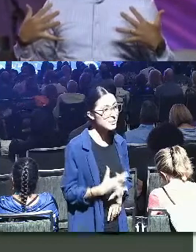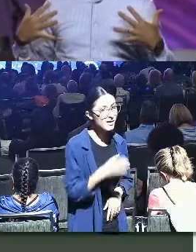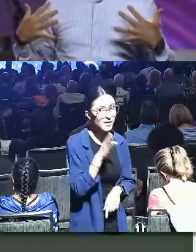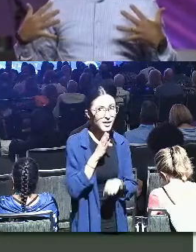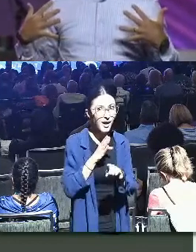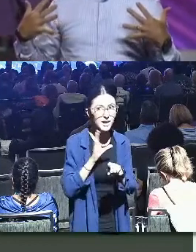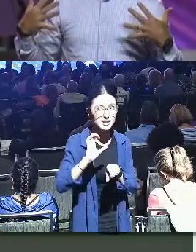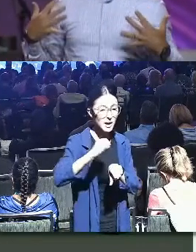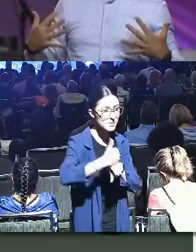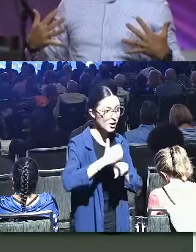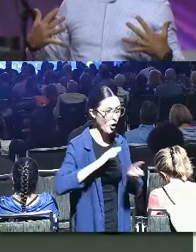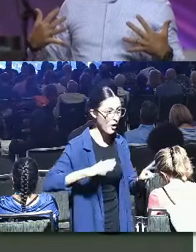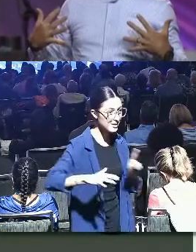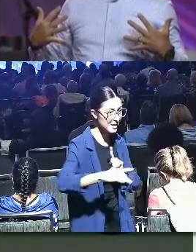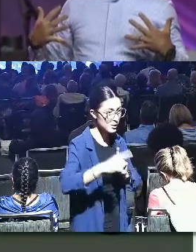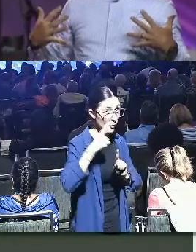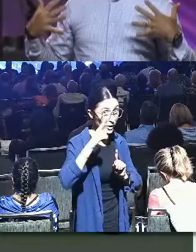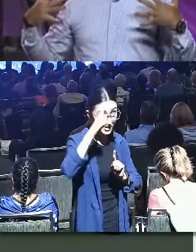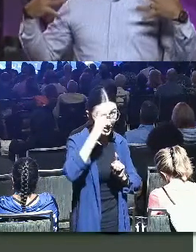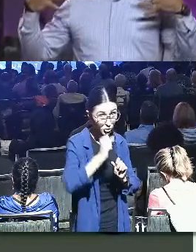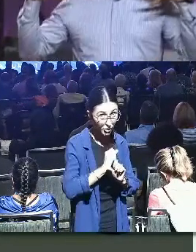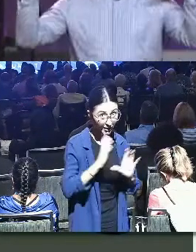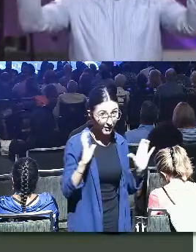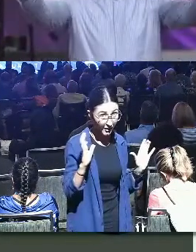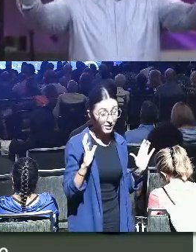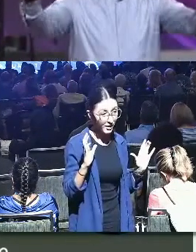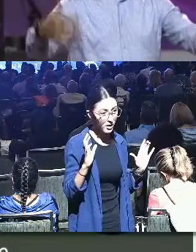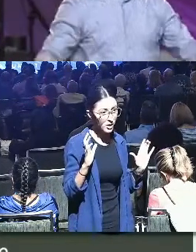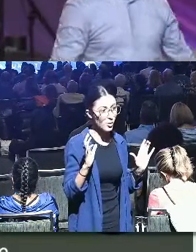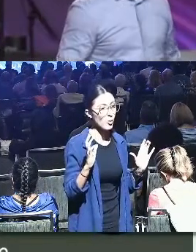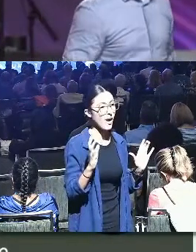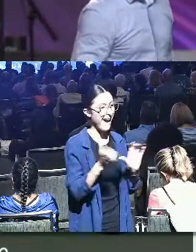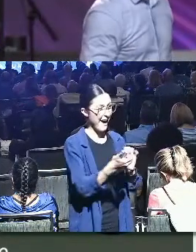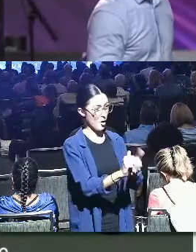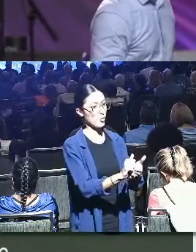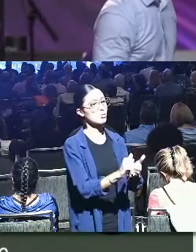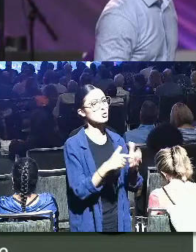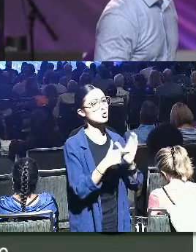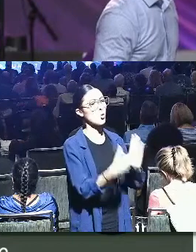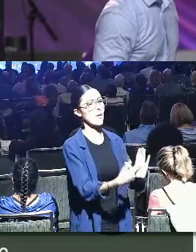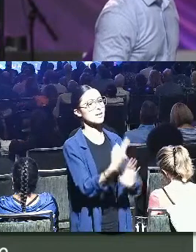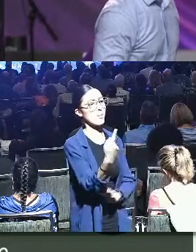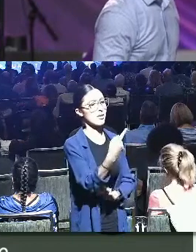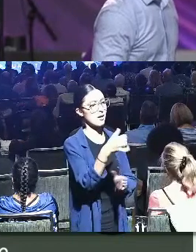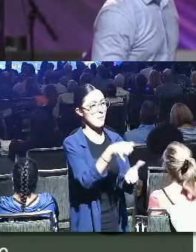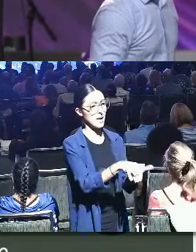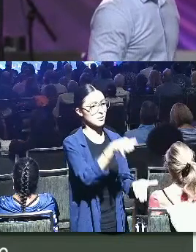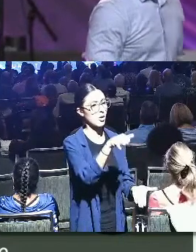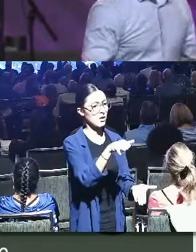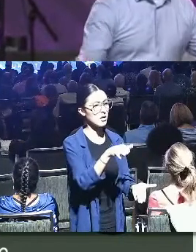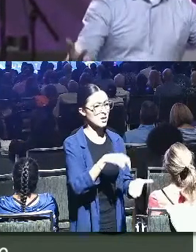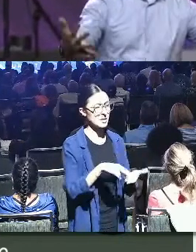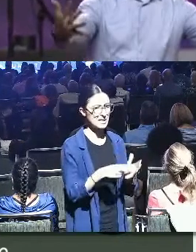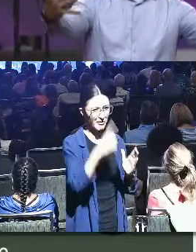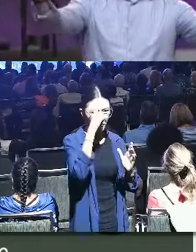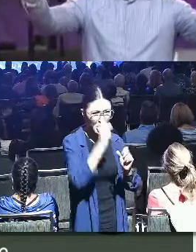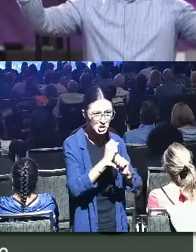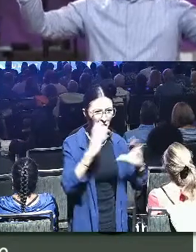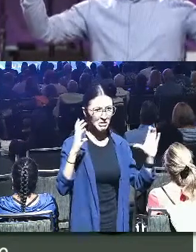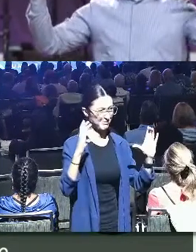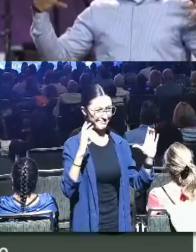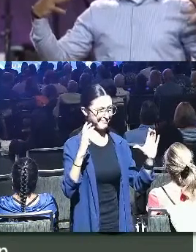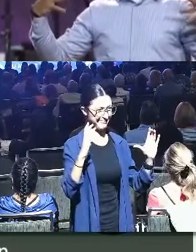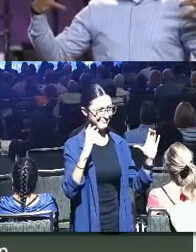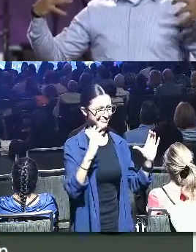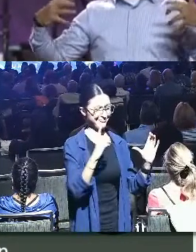vision in the backdrop of what looks like impossible times to have vision in. God loves the dark,